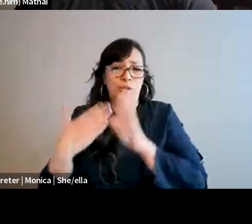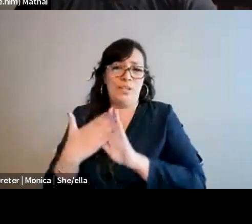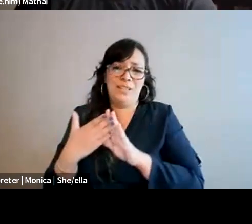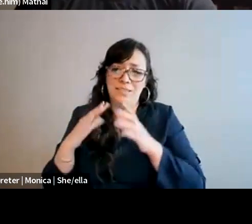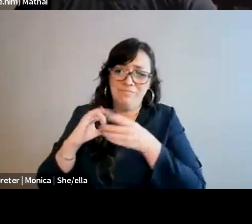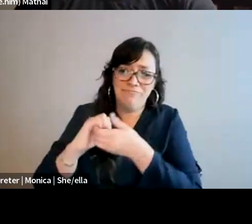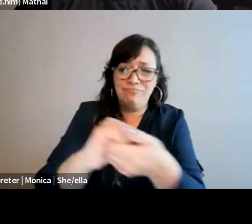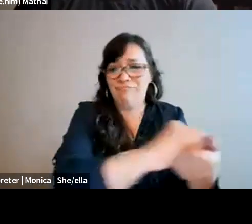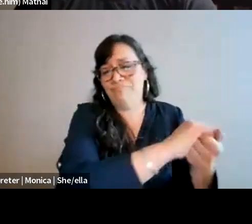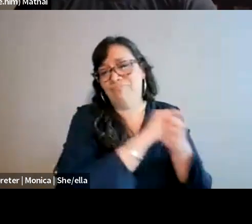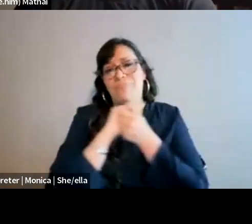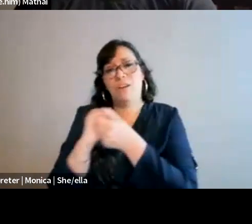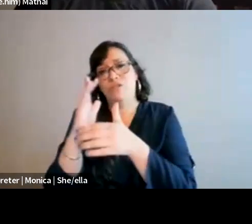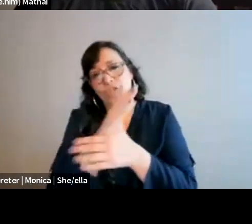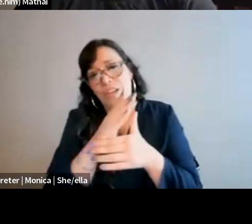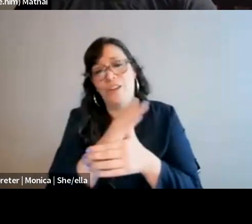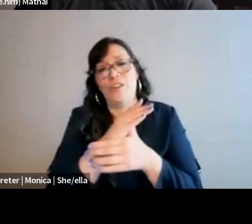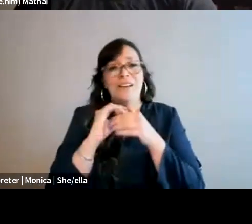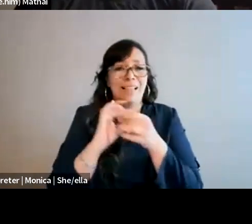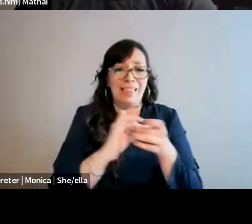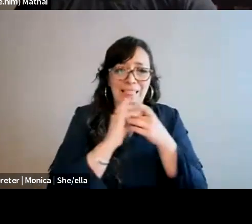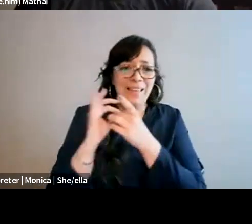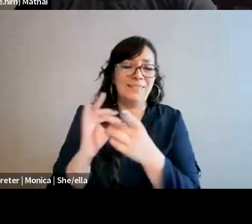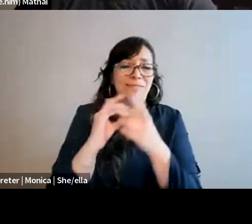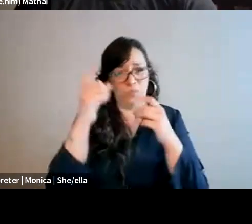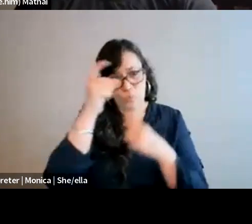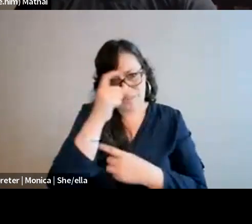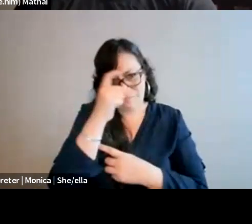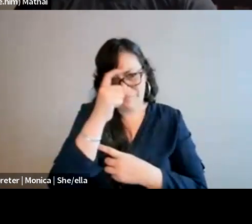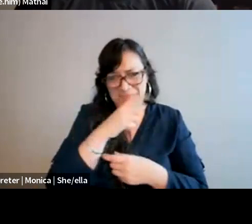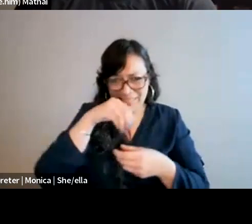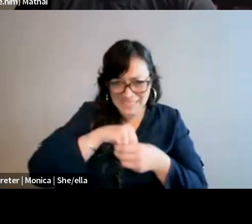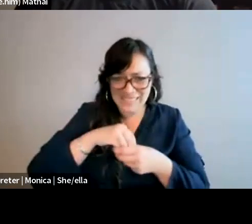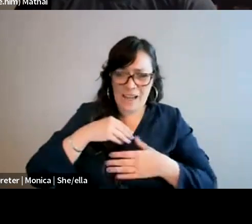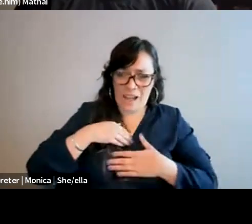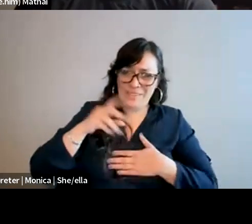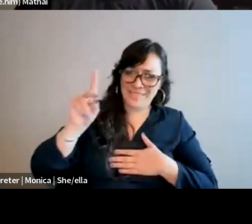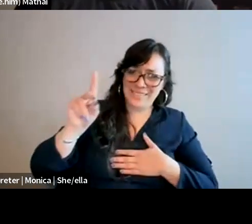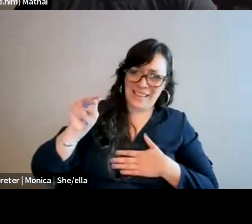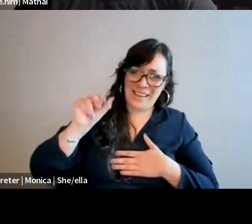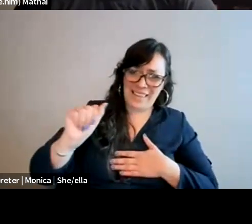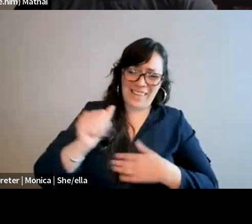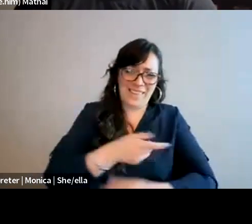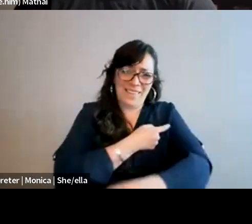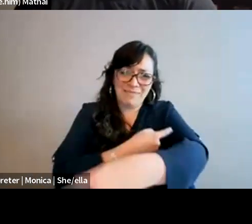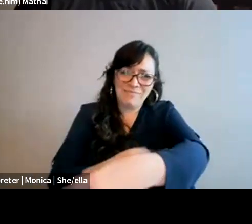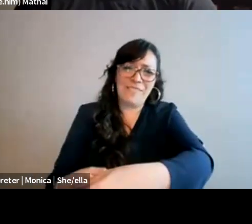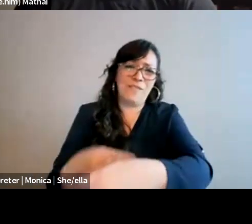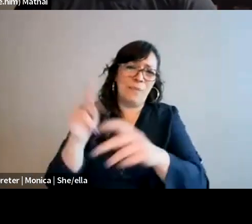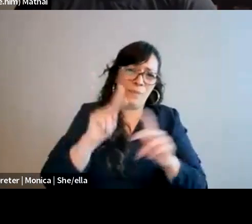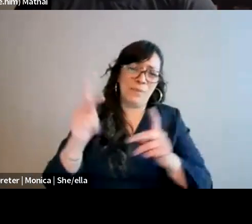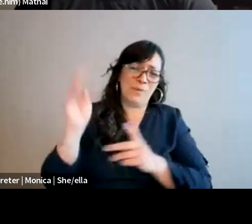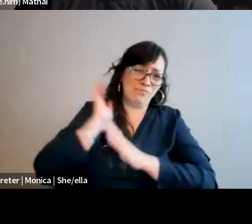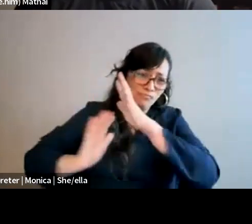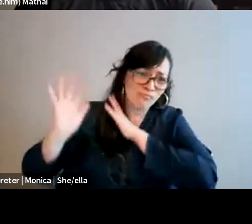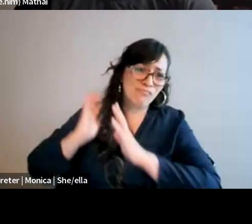shared collective wisdom that is ingrained in our DNA from all those who have come